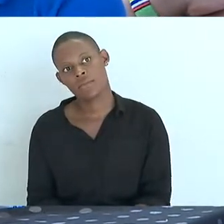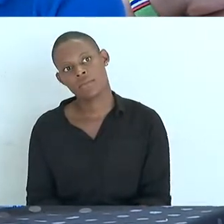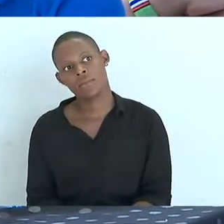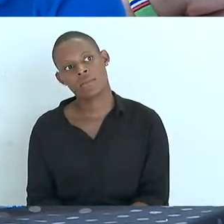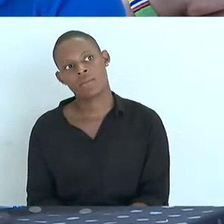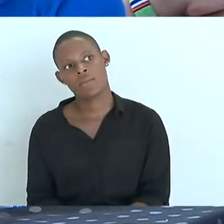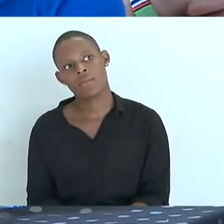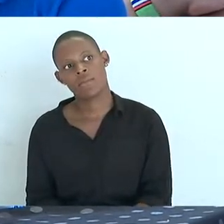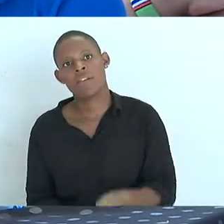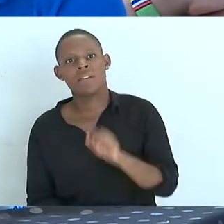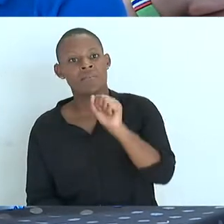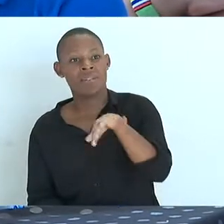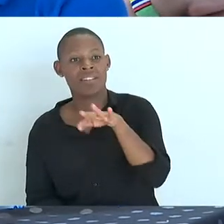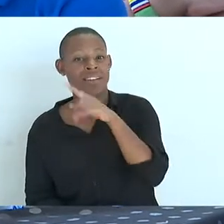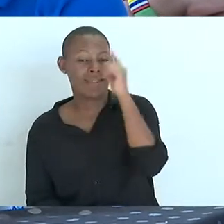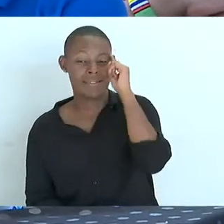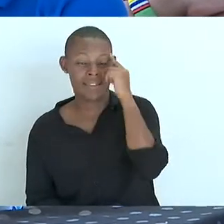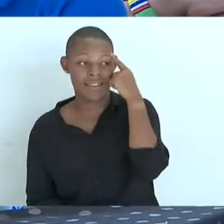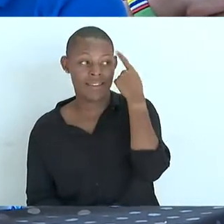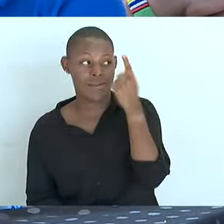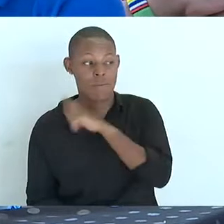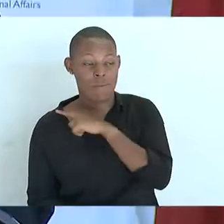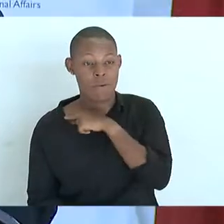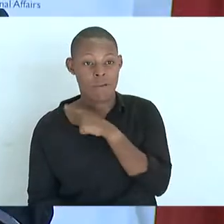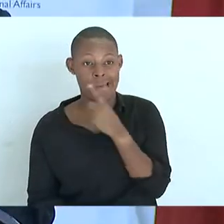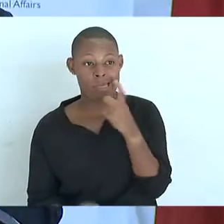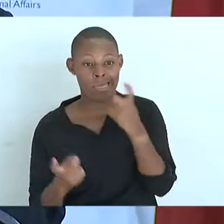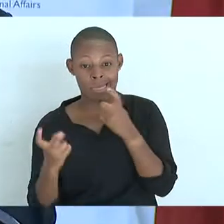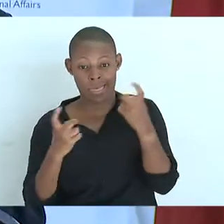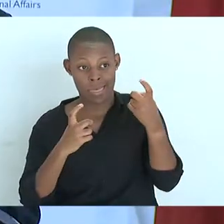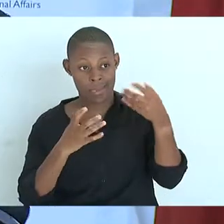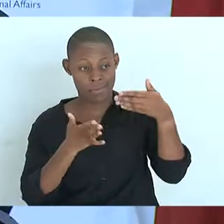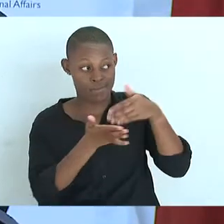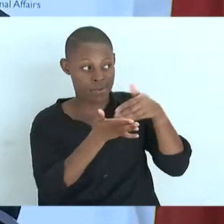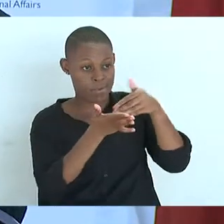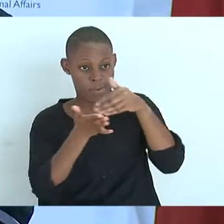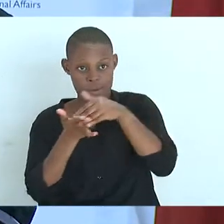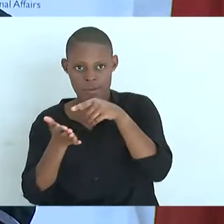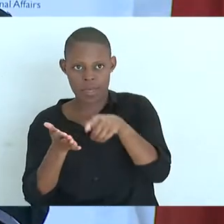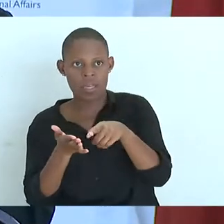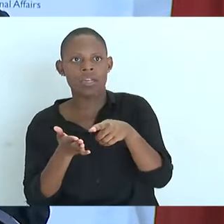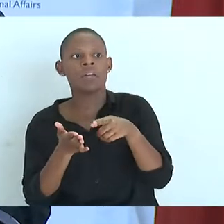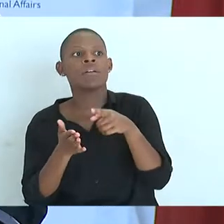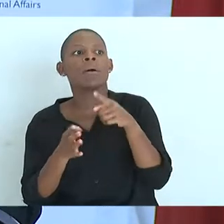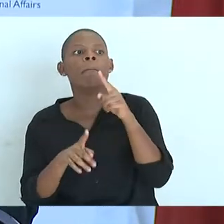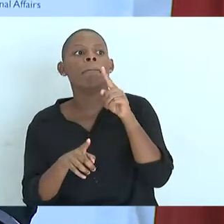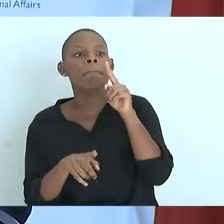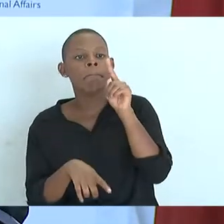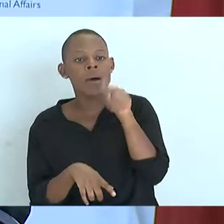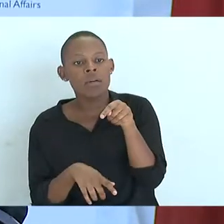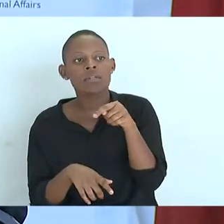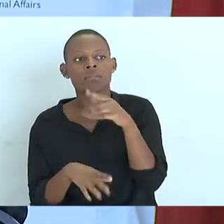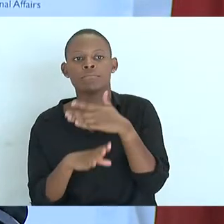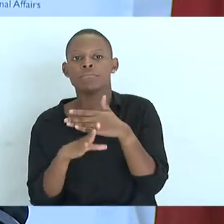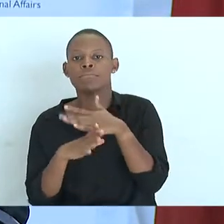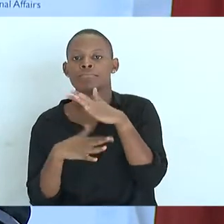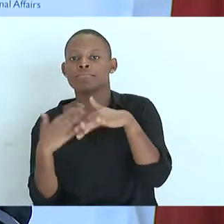to bring us all together. So when the President and the Premier talks about building a social compact, what does it